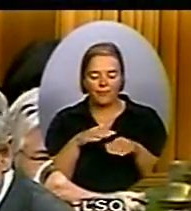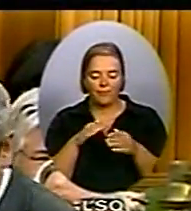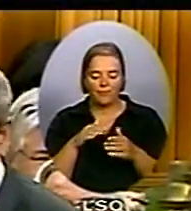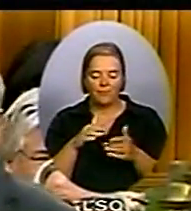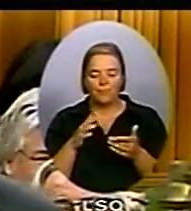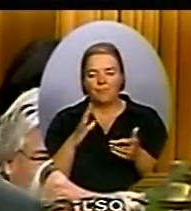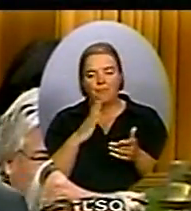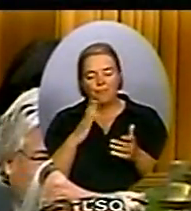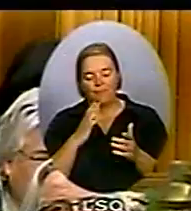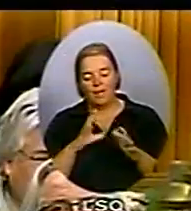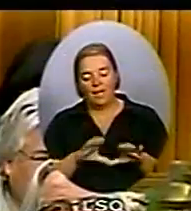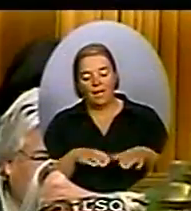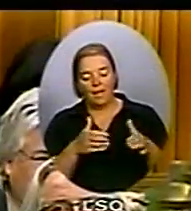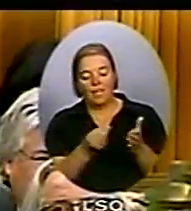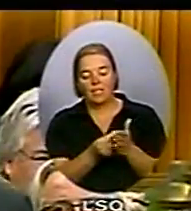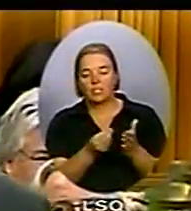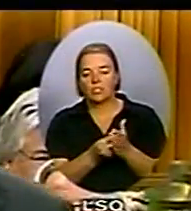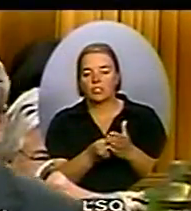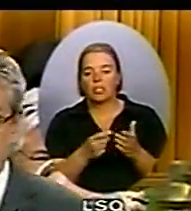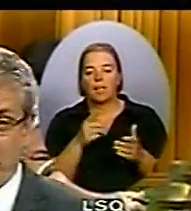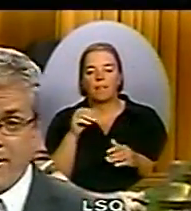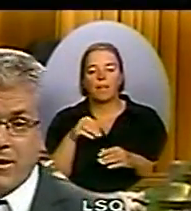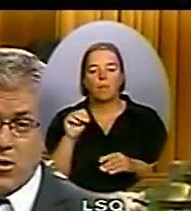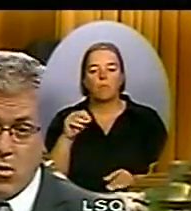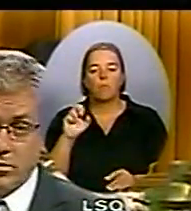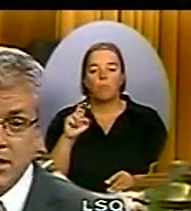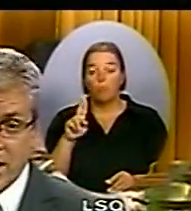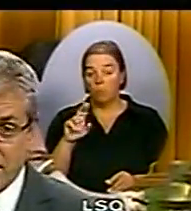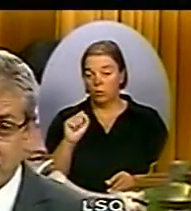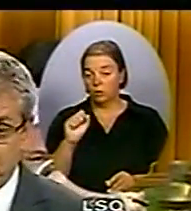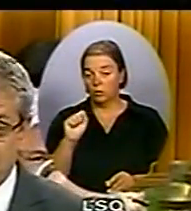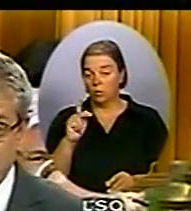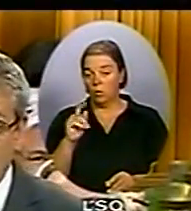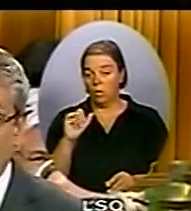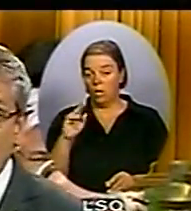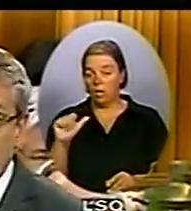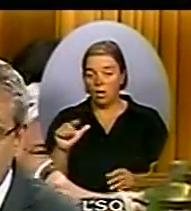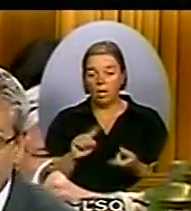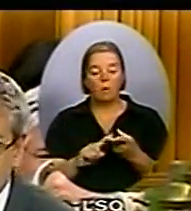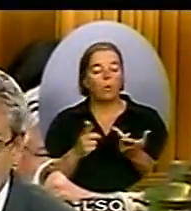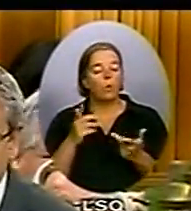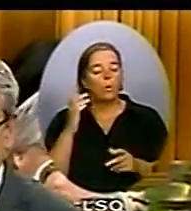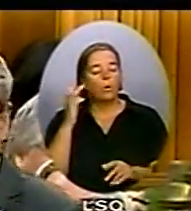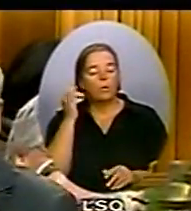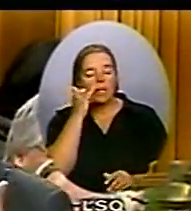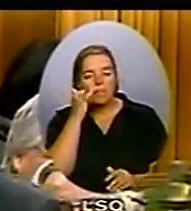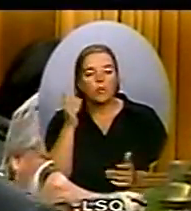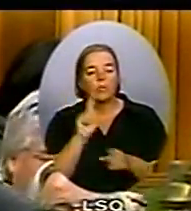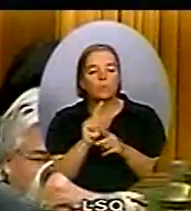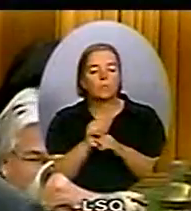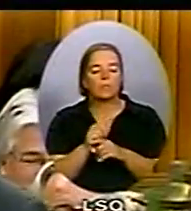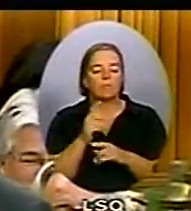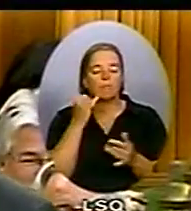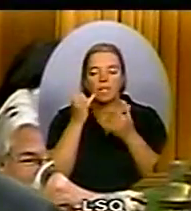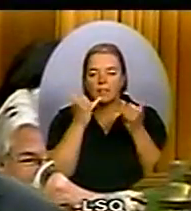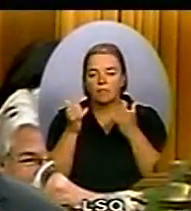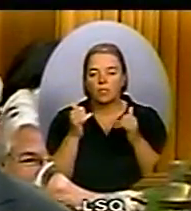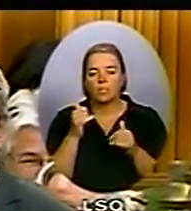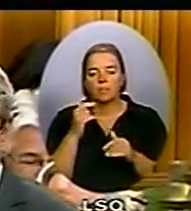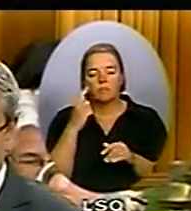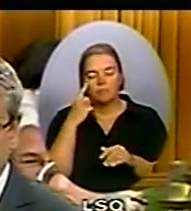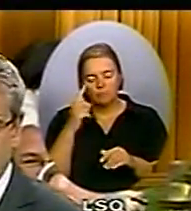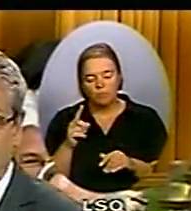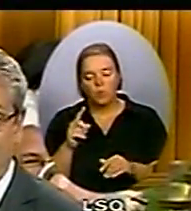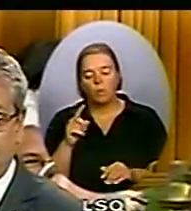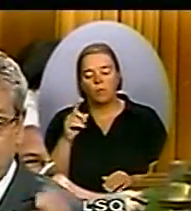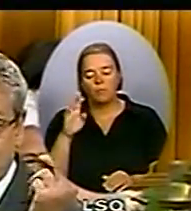basement fundraisers or having a secret bat phone for Barrick Gold into the PMO. They are challenged. Will they work with us to actually start